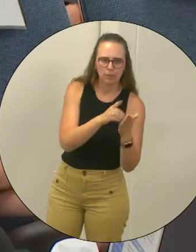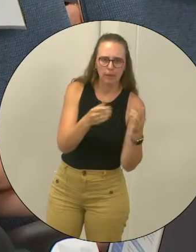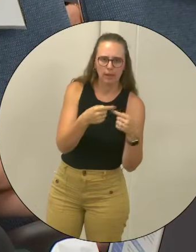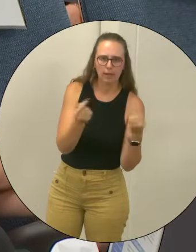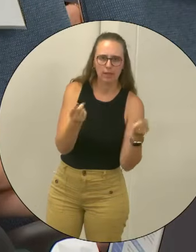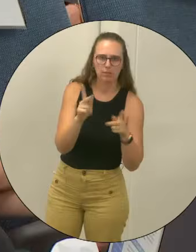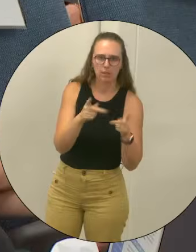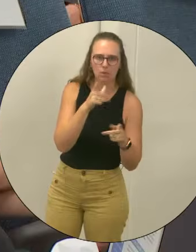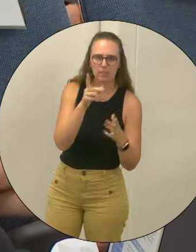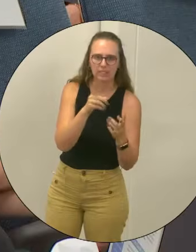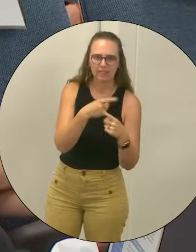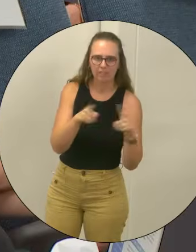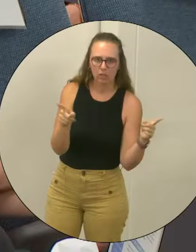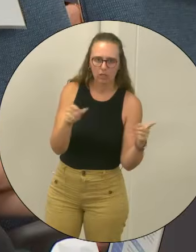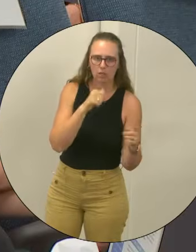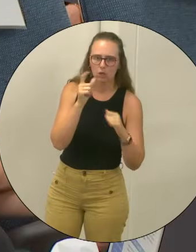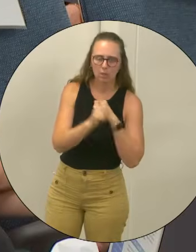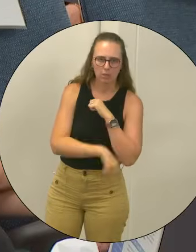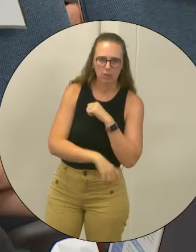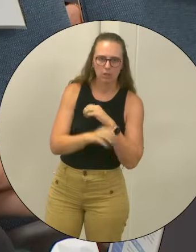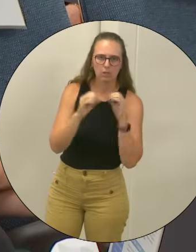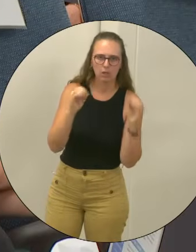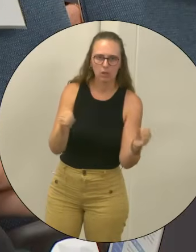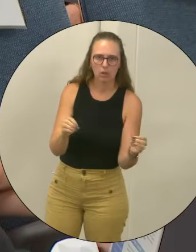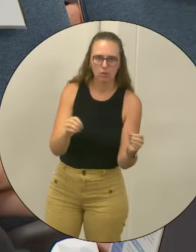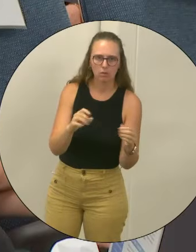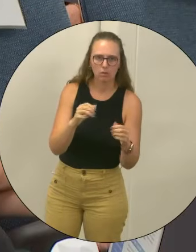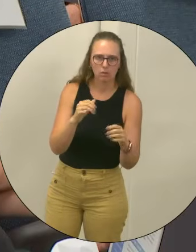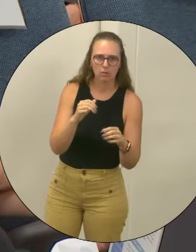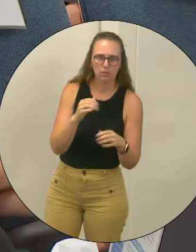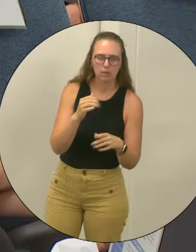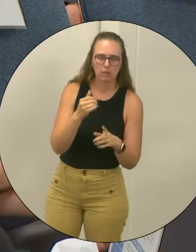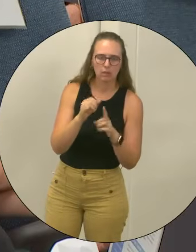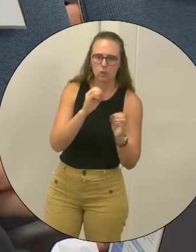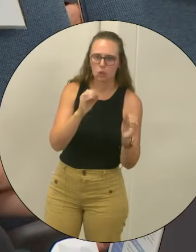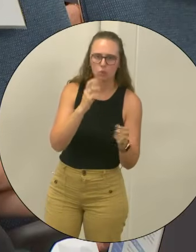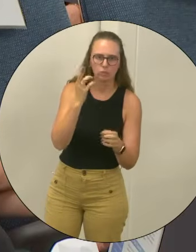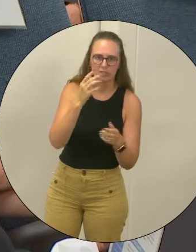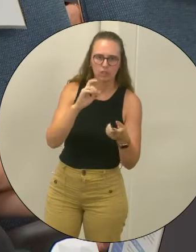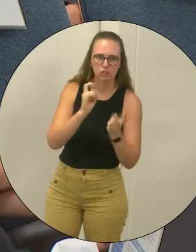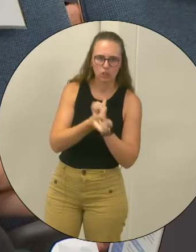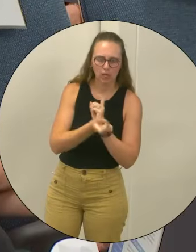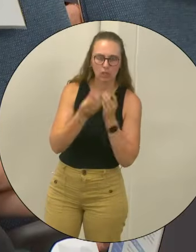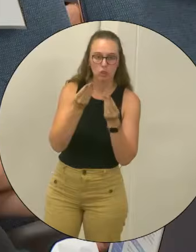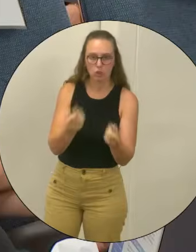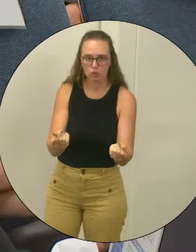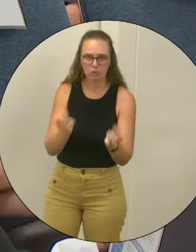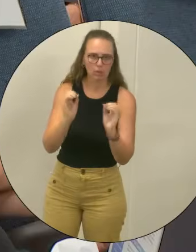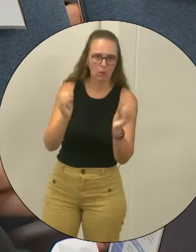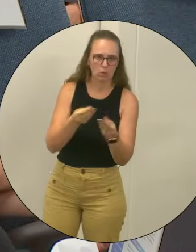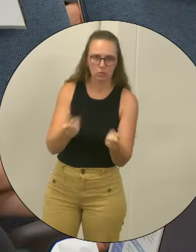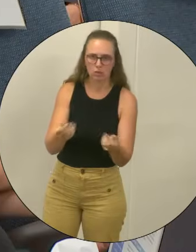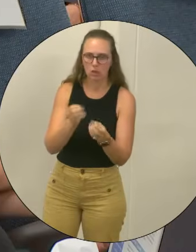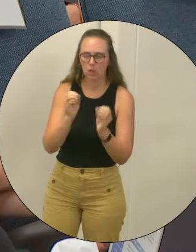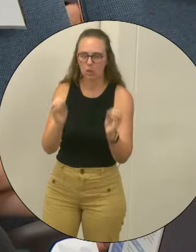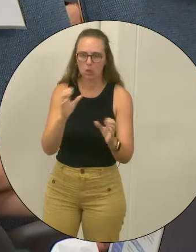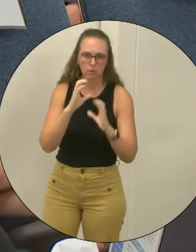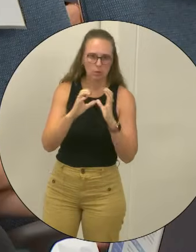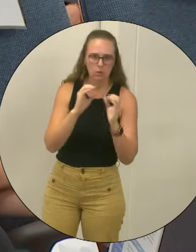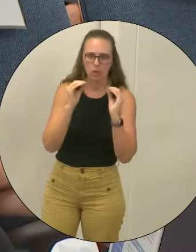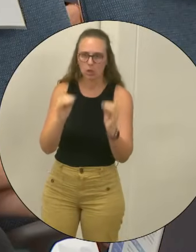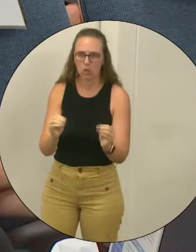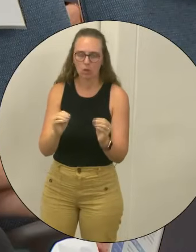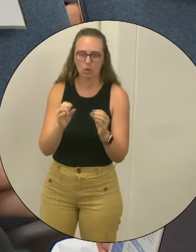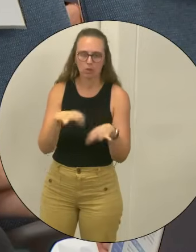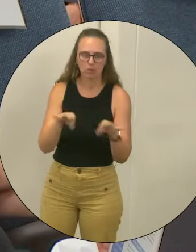different. No consequences, no accountability, no remorse, no reason to change. Solutions. There were none. No mediation, no communication, no